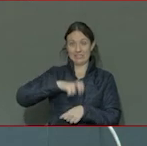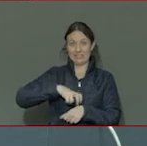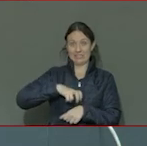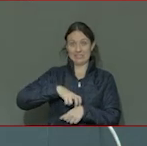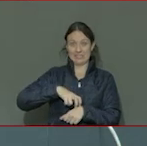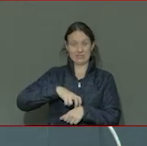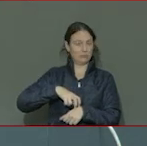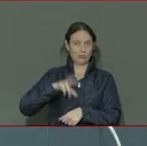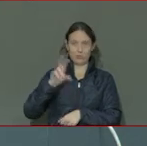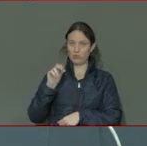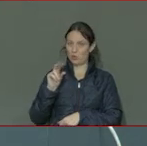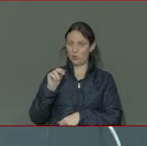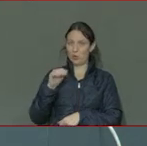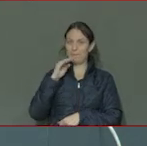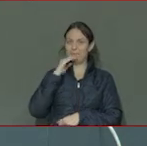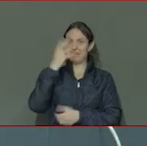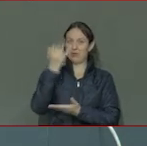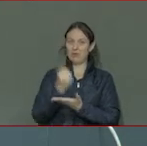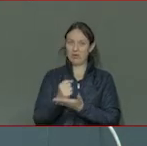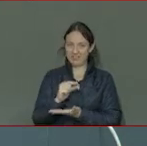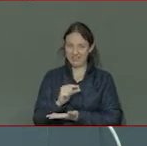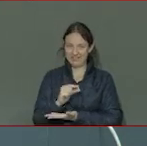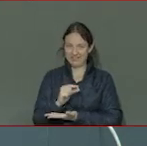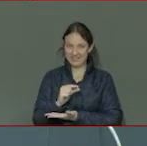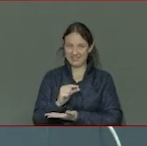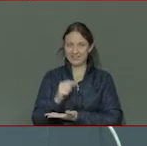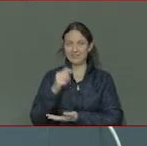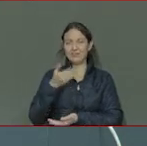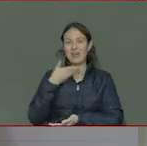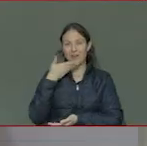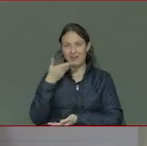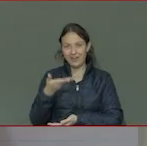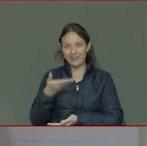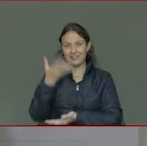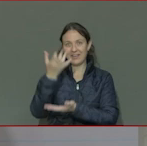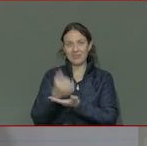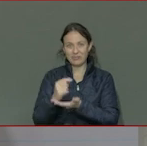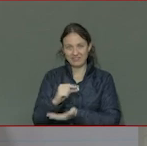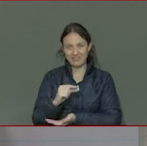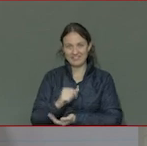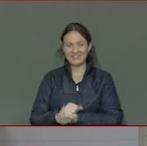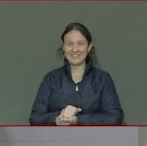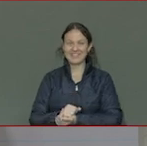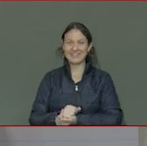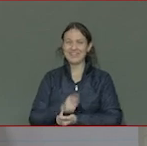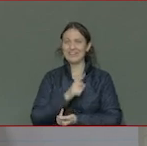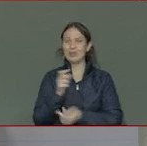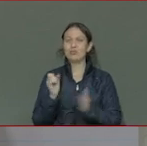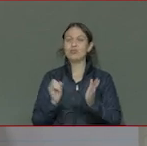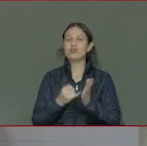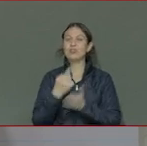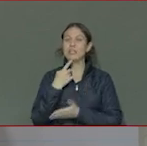So that is gravity. Plus, please make sure you can't just write